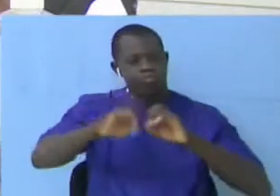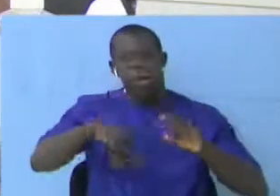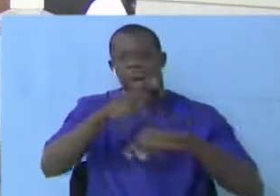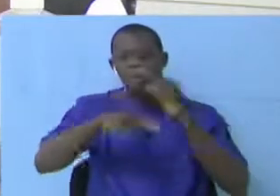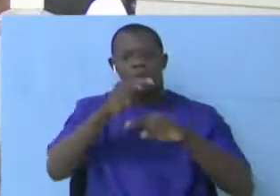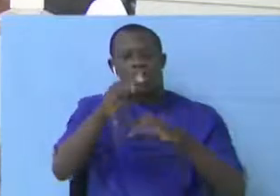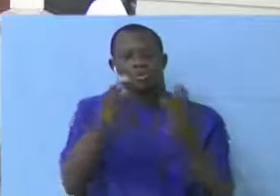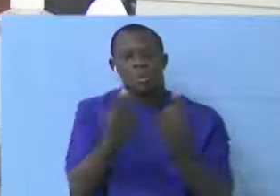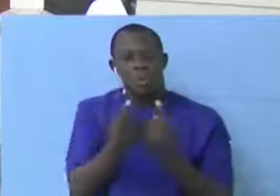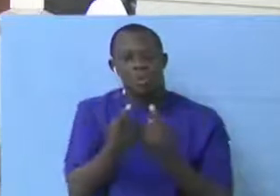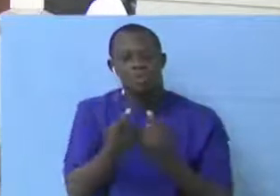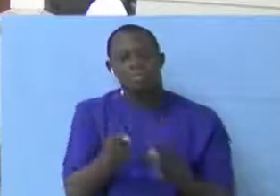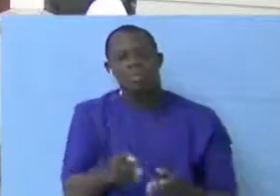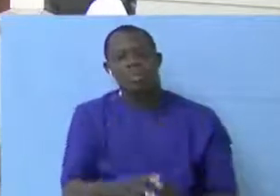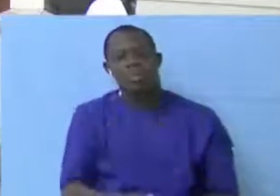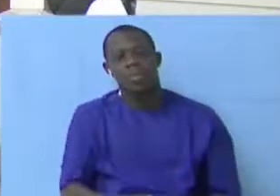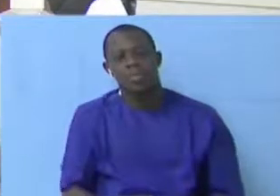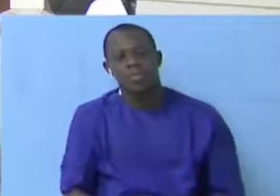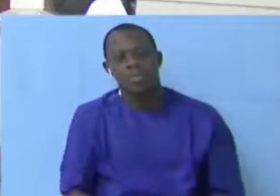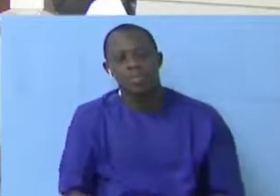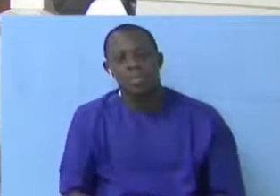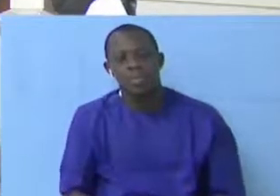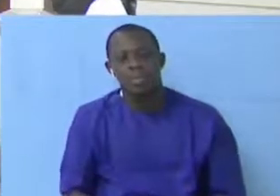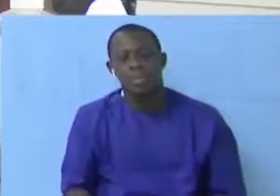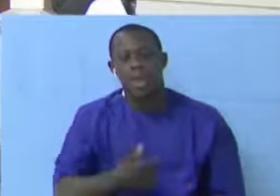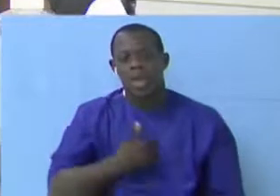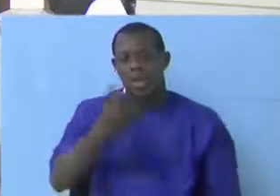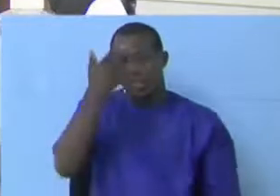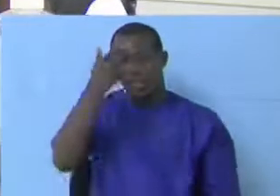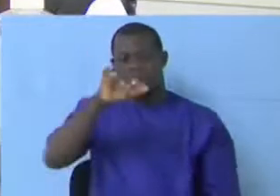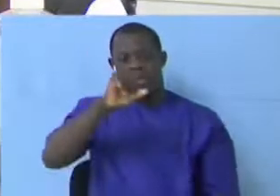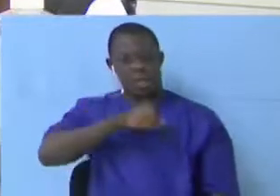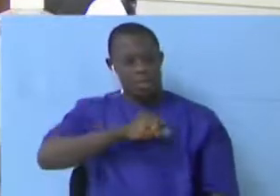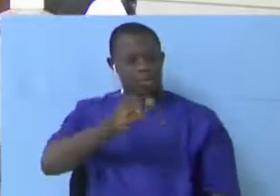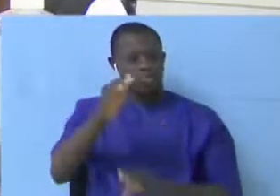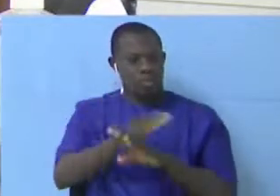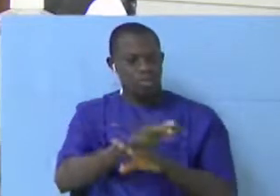And I think he quoted the prison act or whatever,